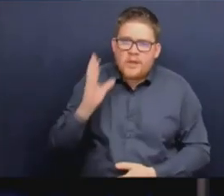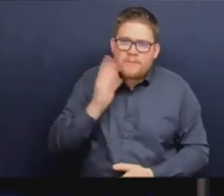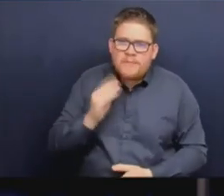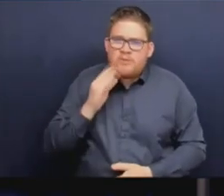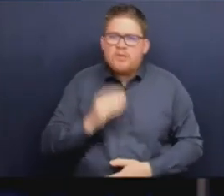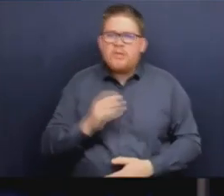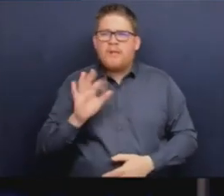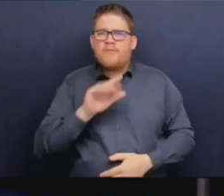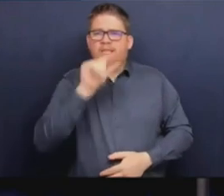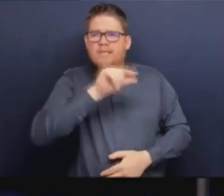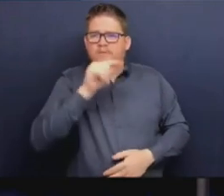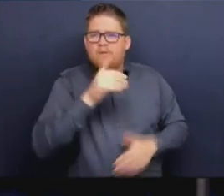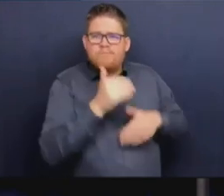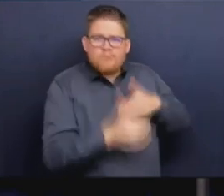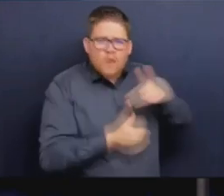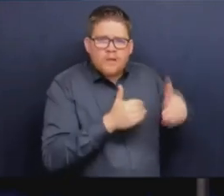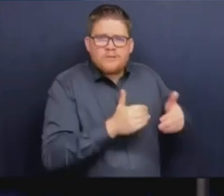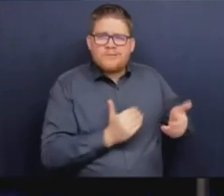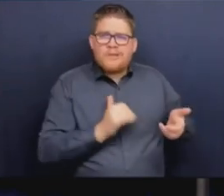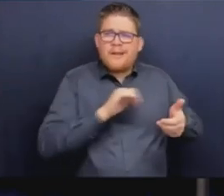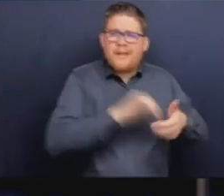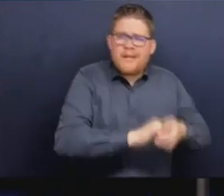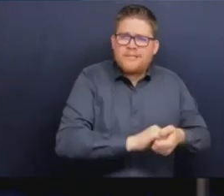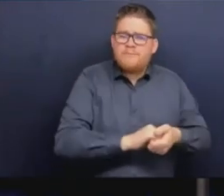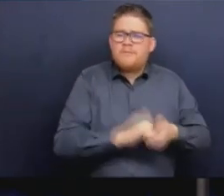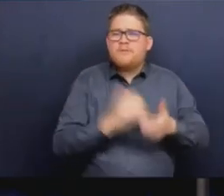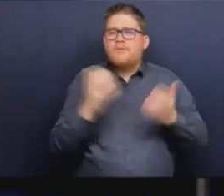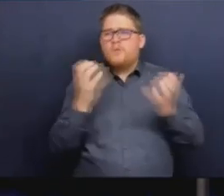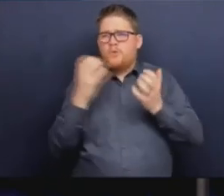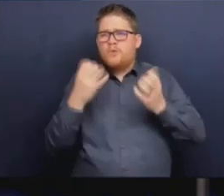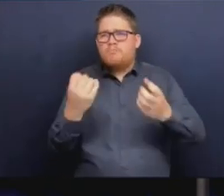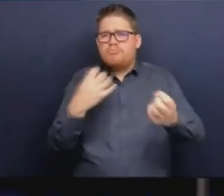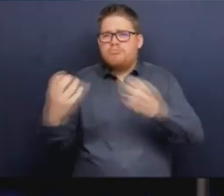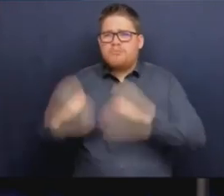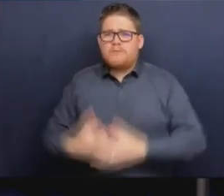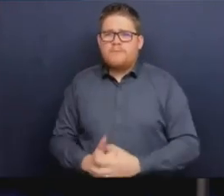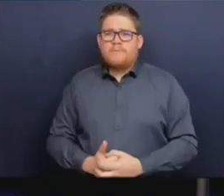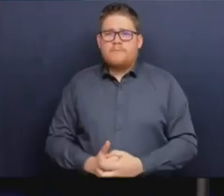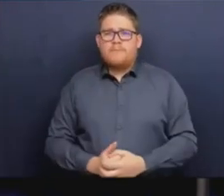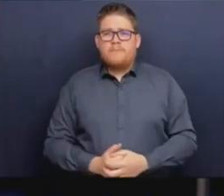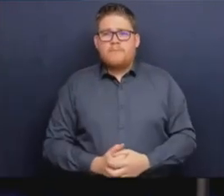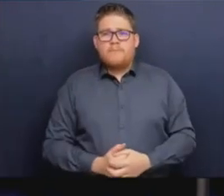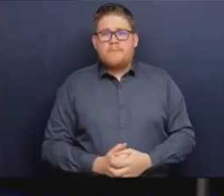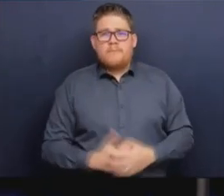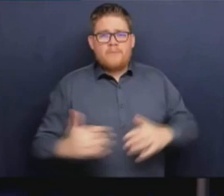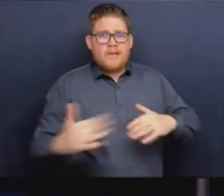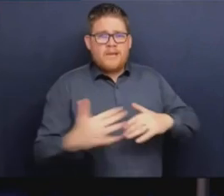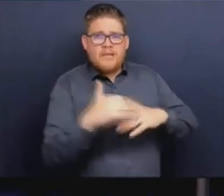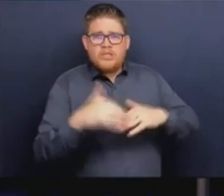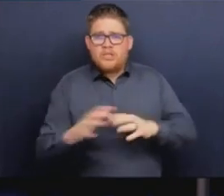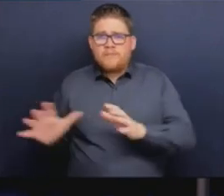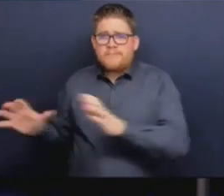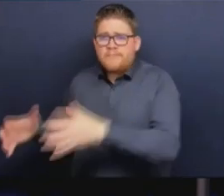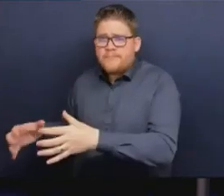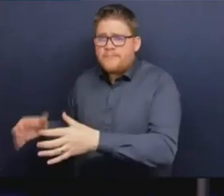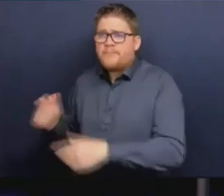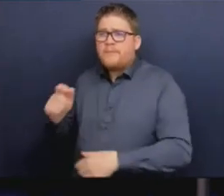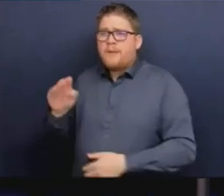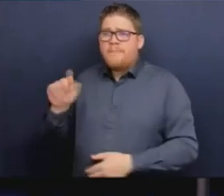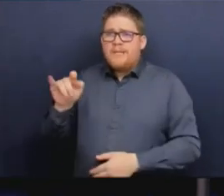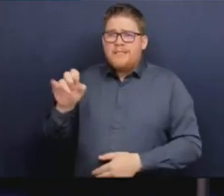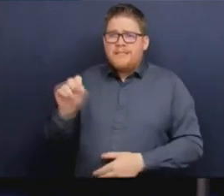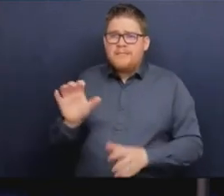Métis leadership across the province who have been involved in developing this legislation. Kasari